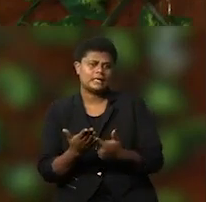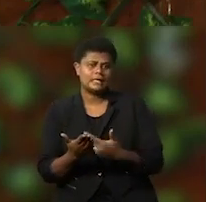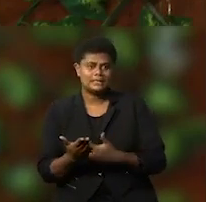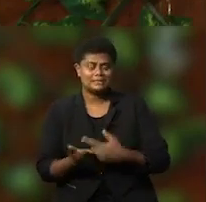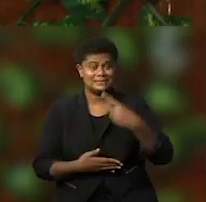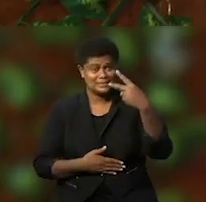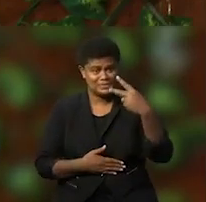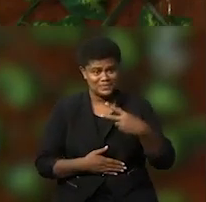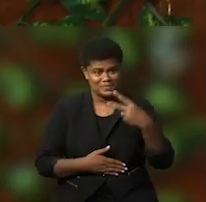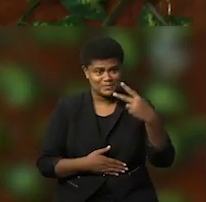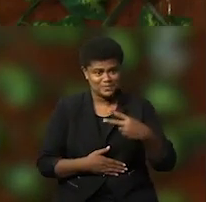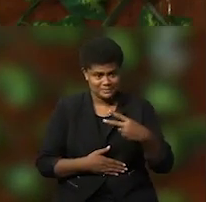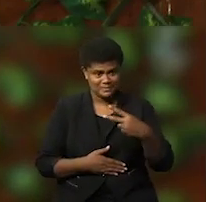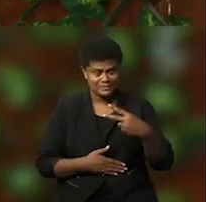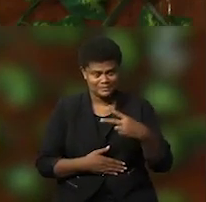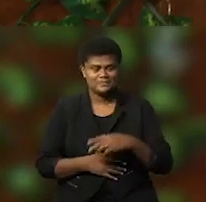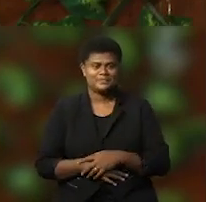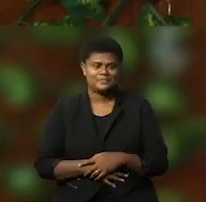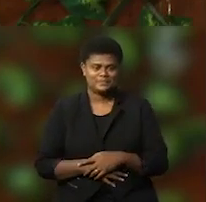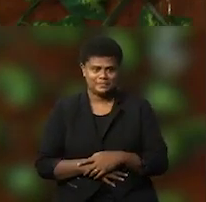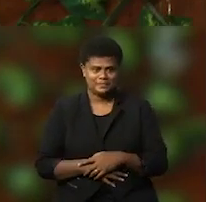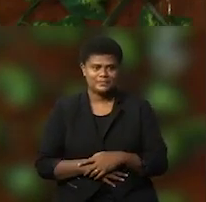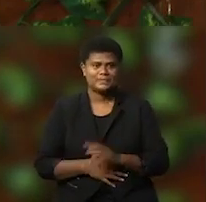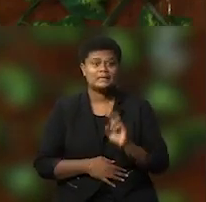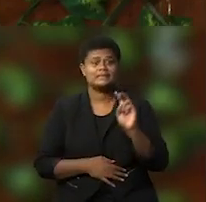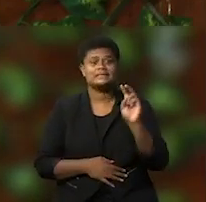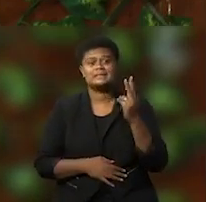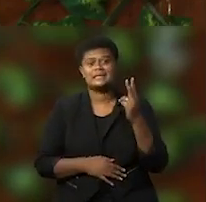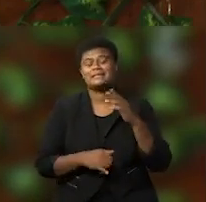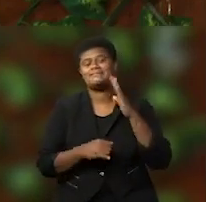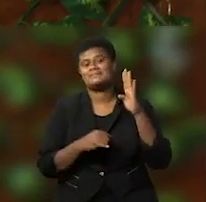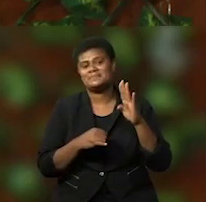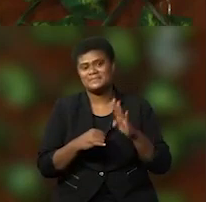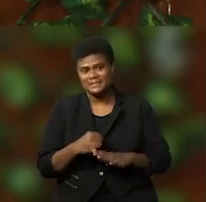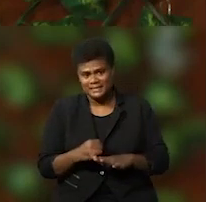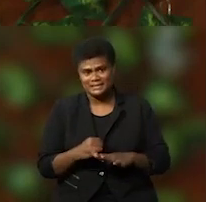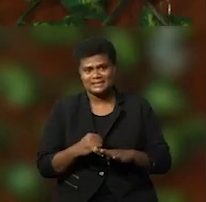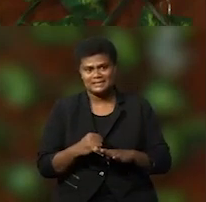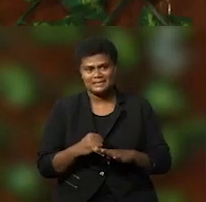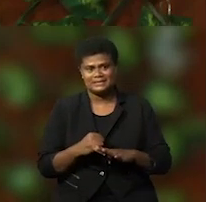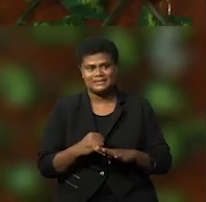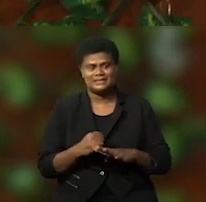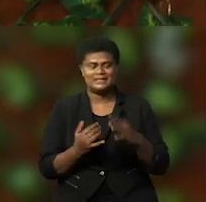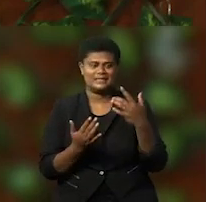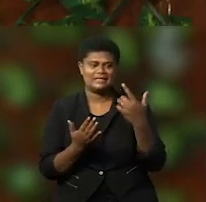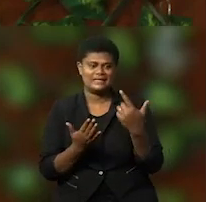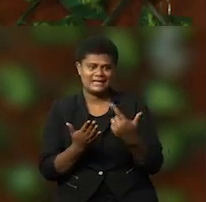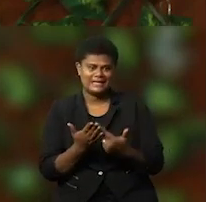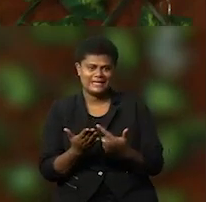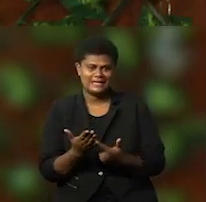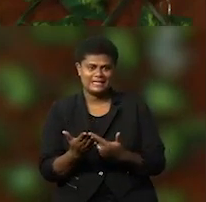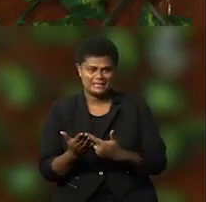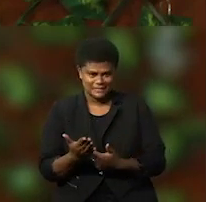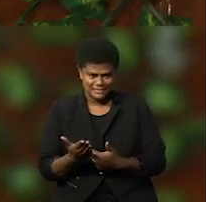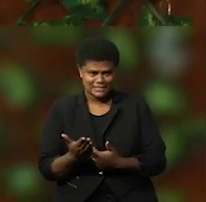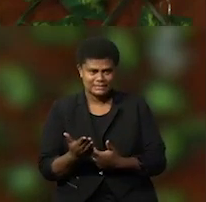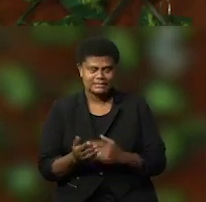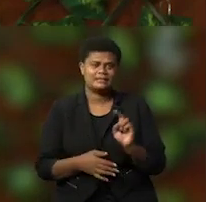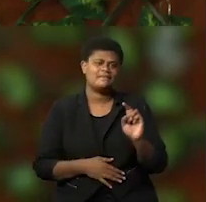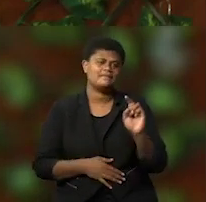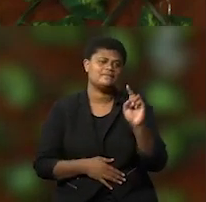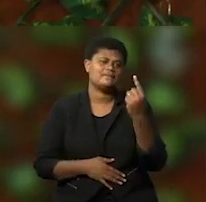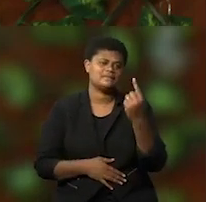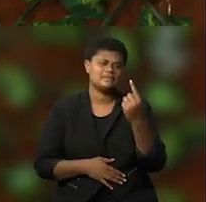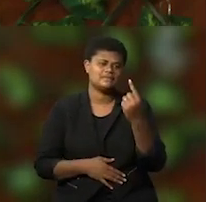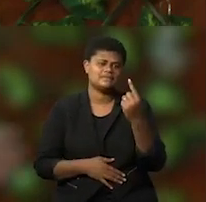2022, and unfortunately, it's the second last Sabbath of this first quarter of 2022. And yes, as